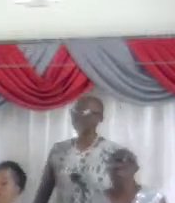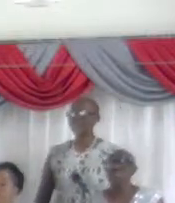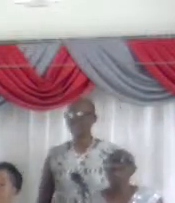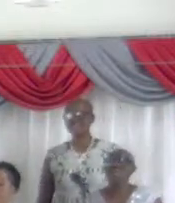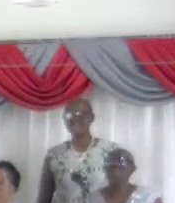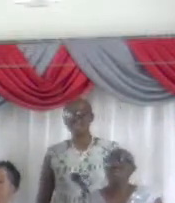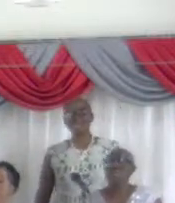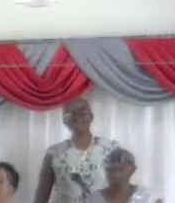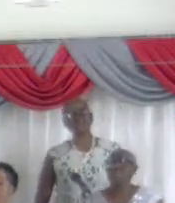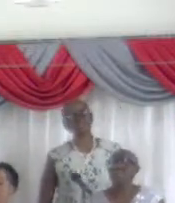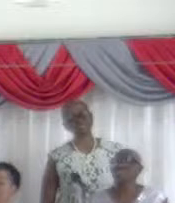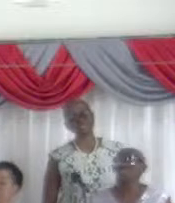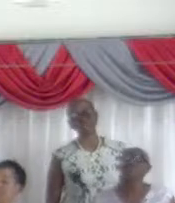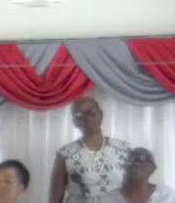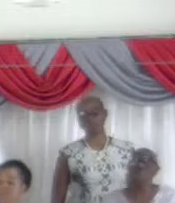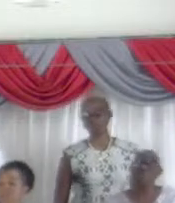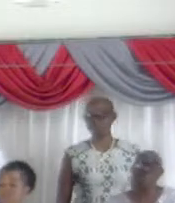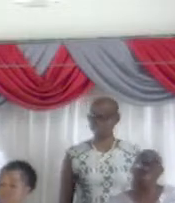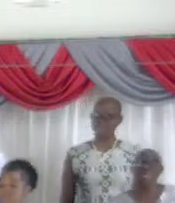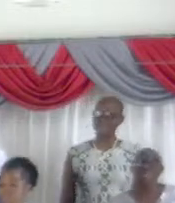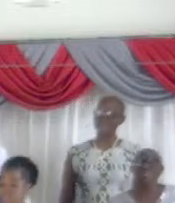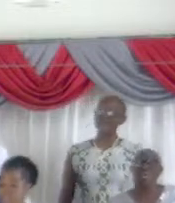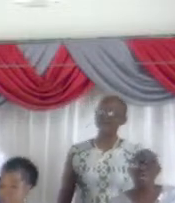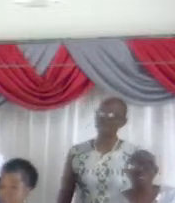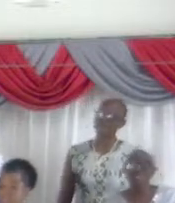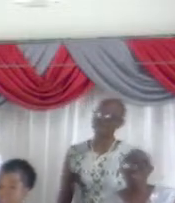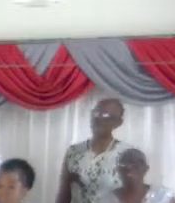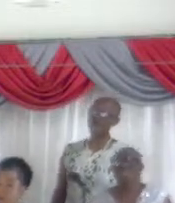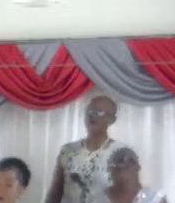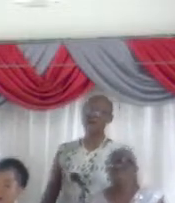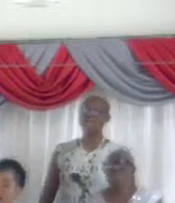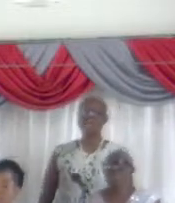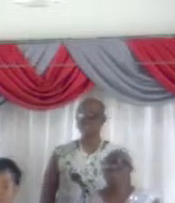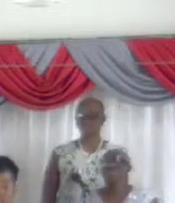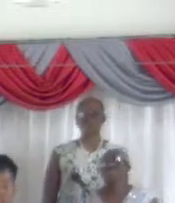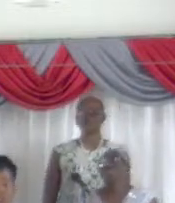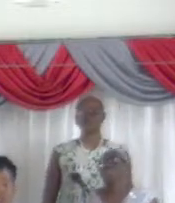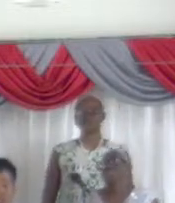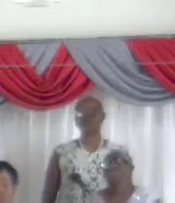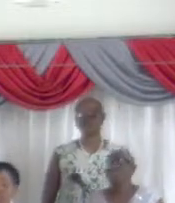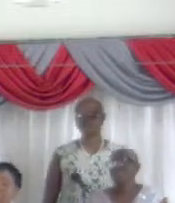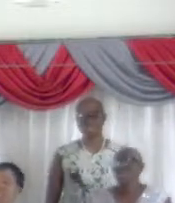Take back what the devil stole from me. And I rejoice